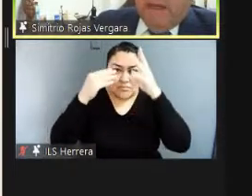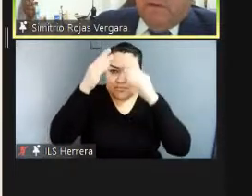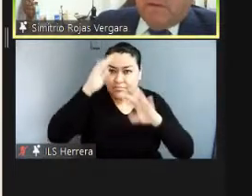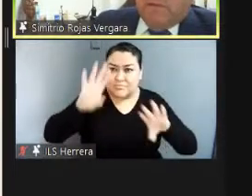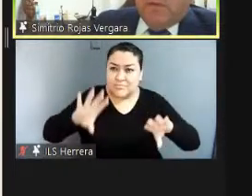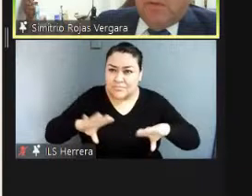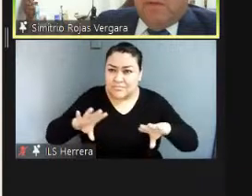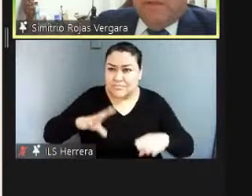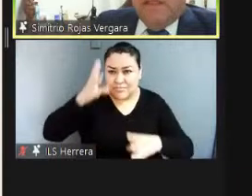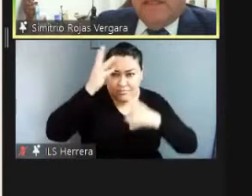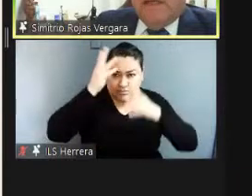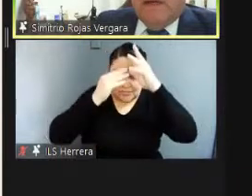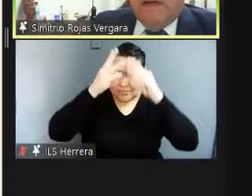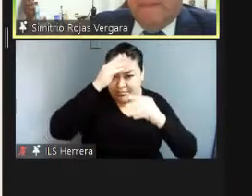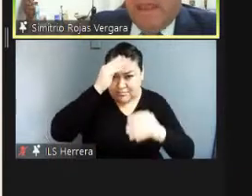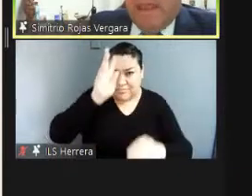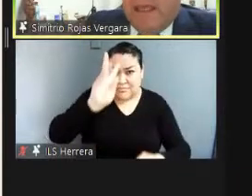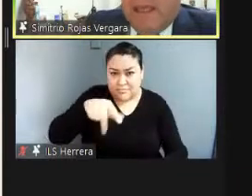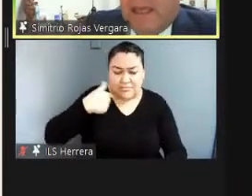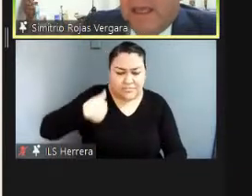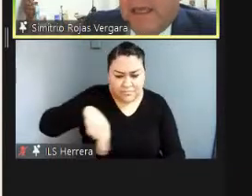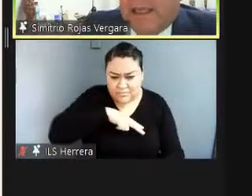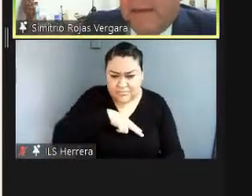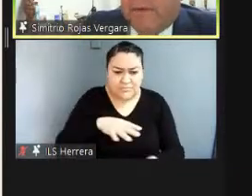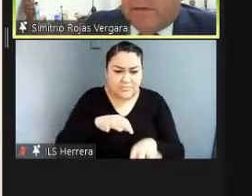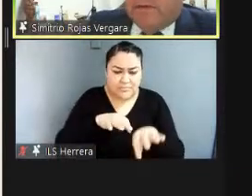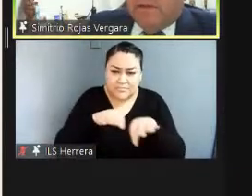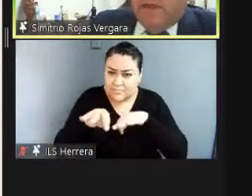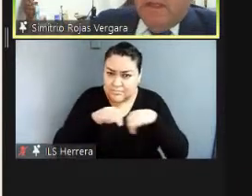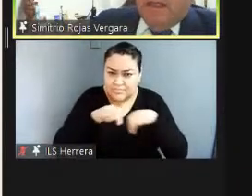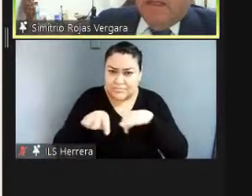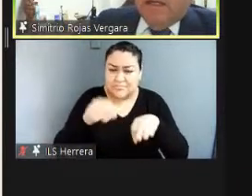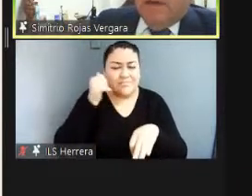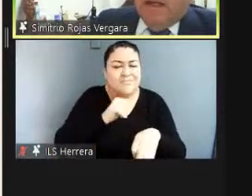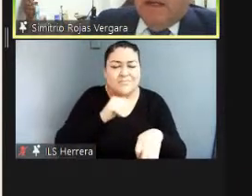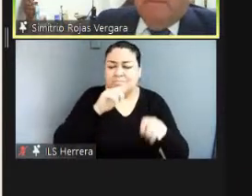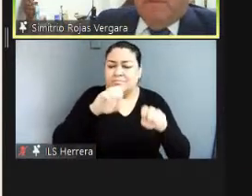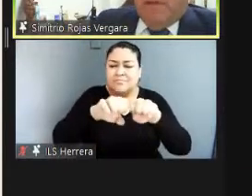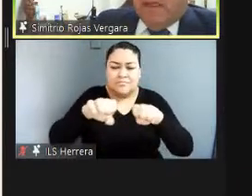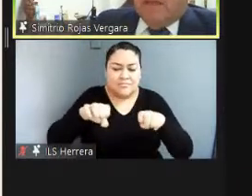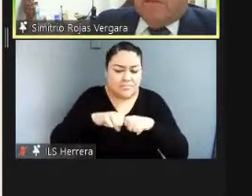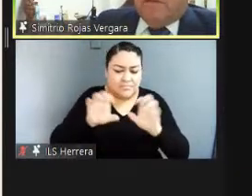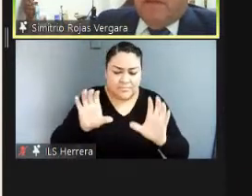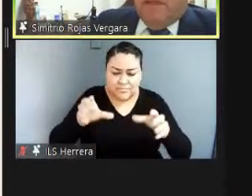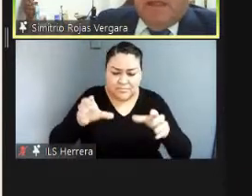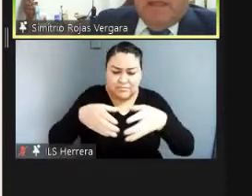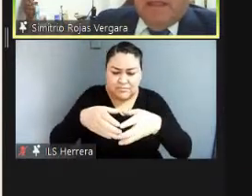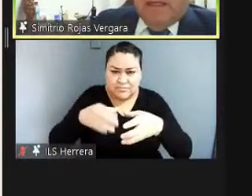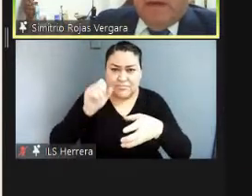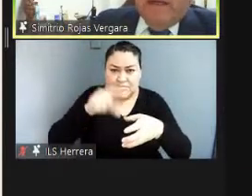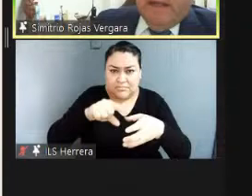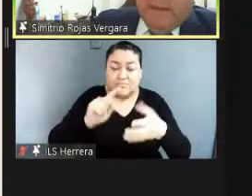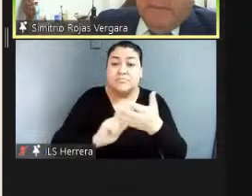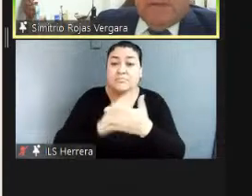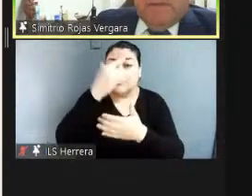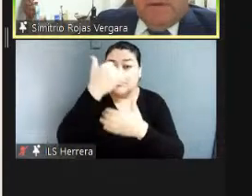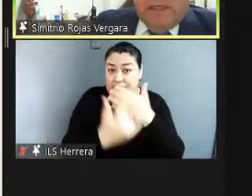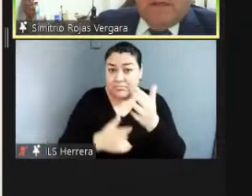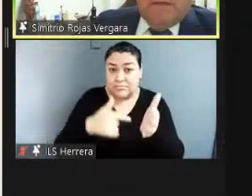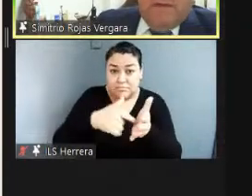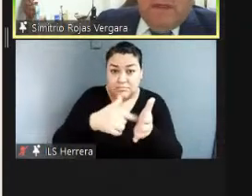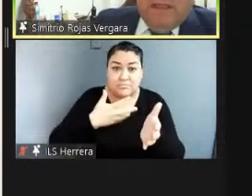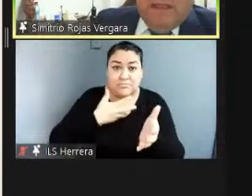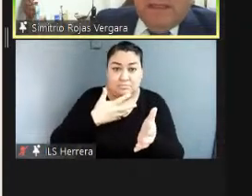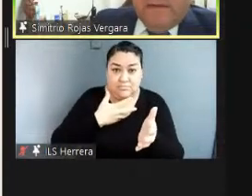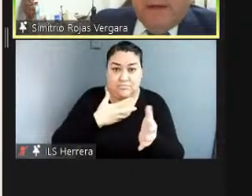For learning competencies, it is important to do it with teamwork or group work